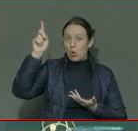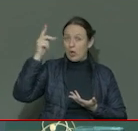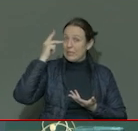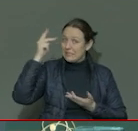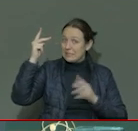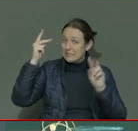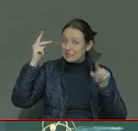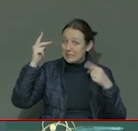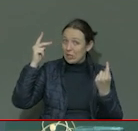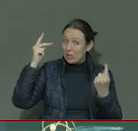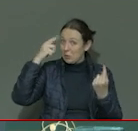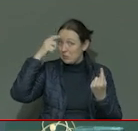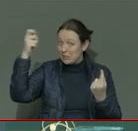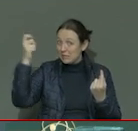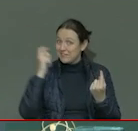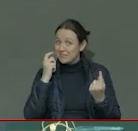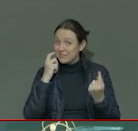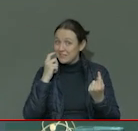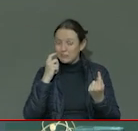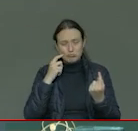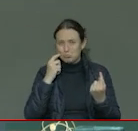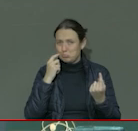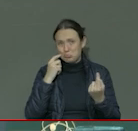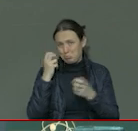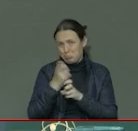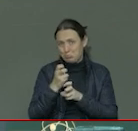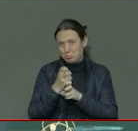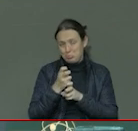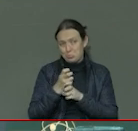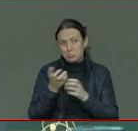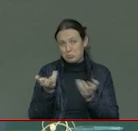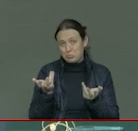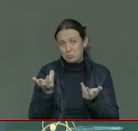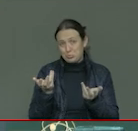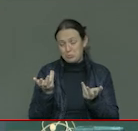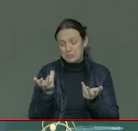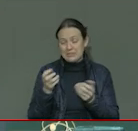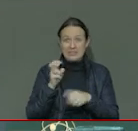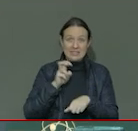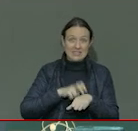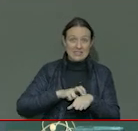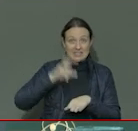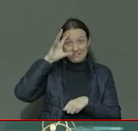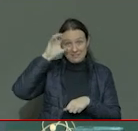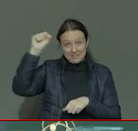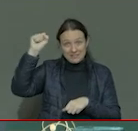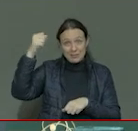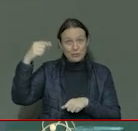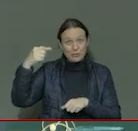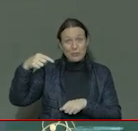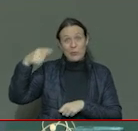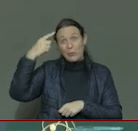see? Is it easy? We do it, but is it easy? No, it isn't. It takes some faith for us to believe in God. Am I